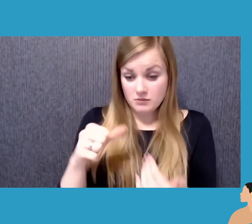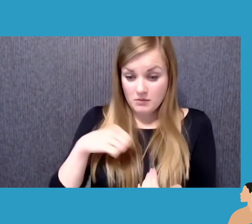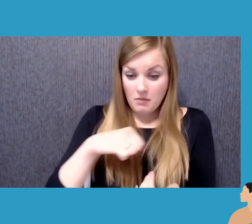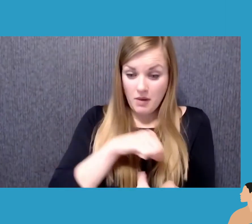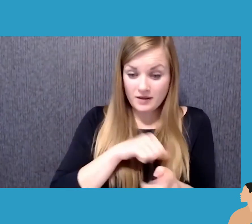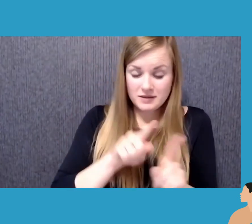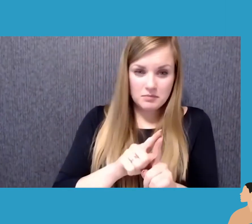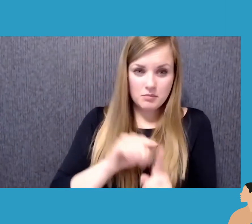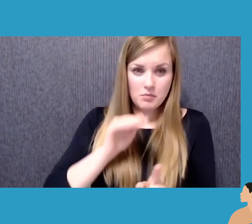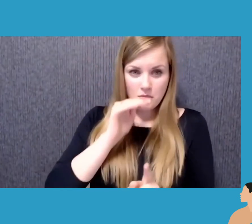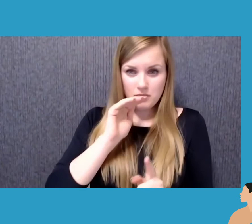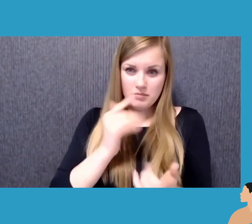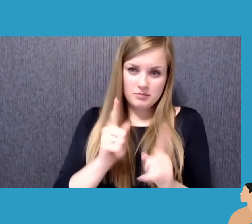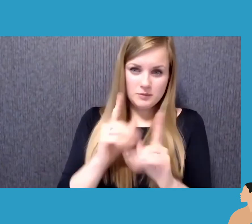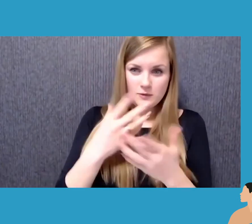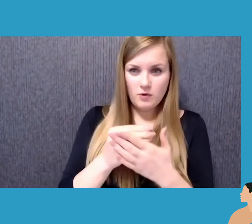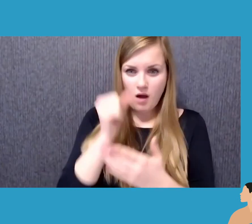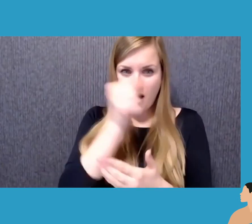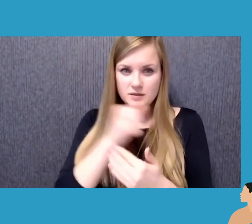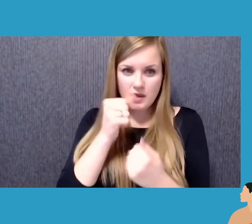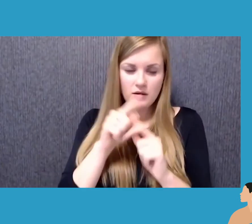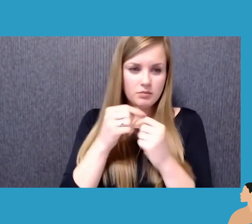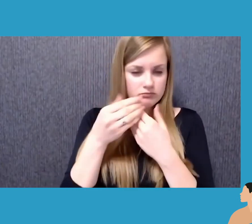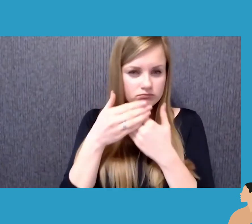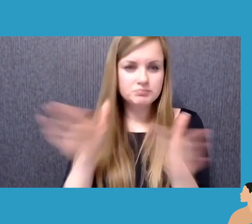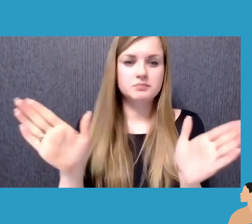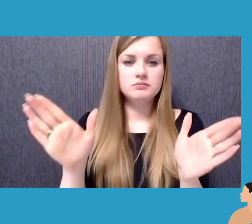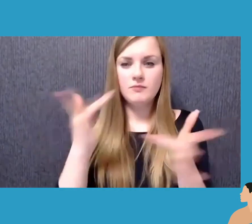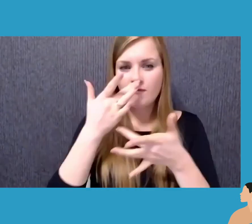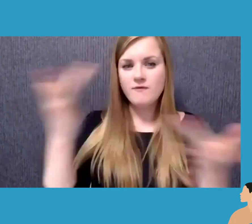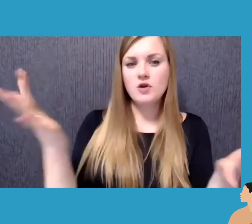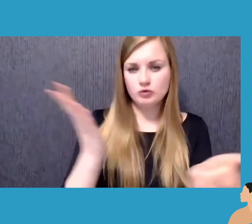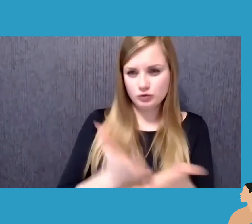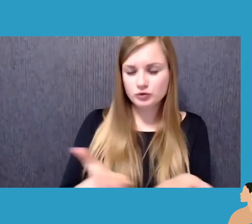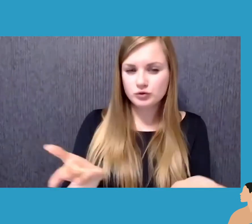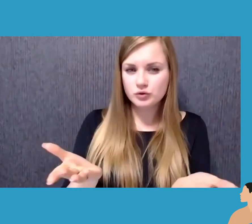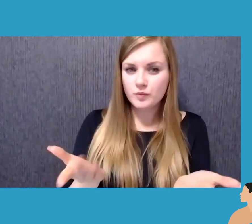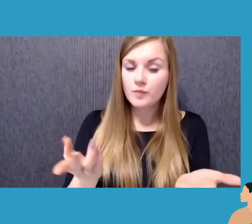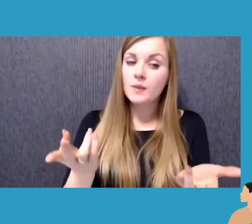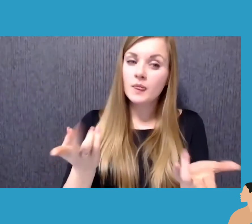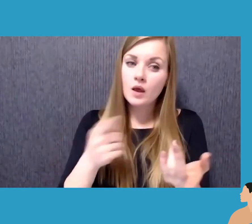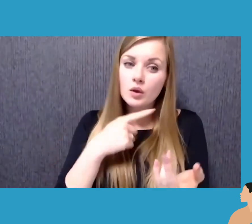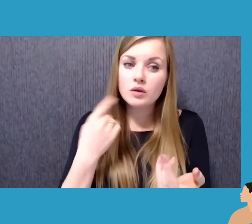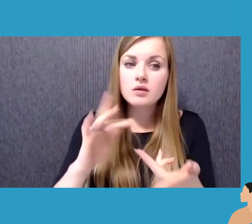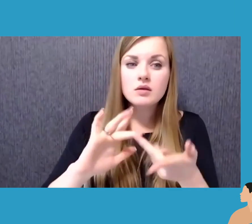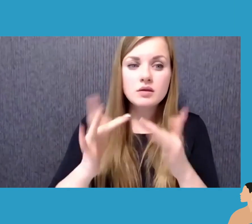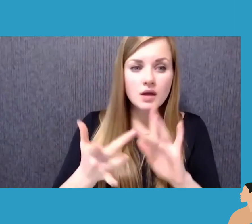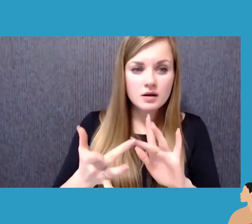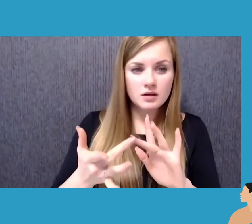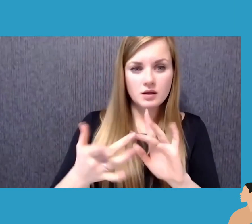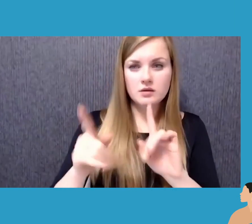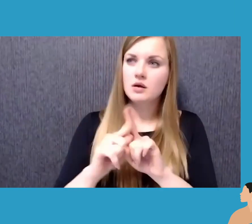or various apps. So it sometimes seems that we make our private life public